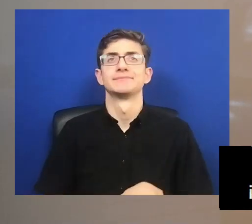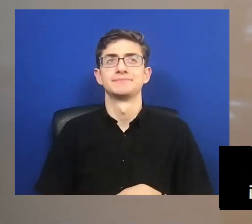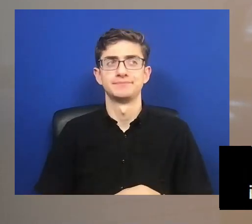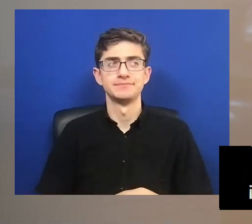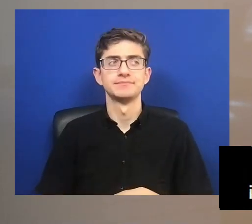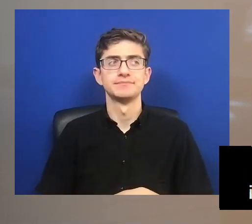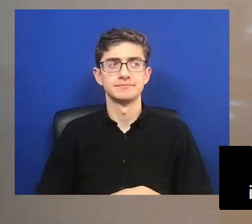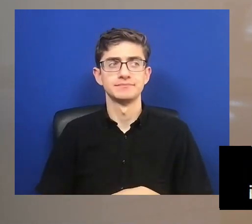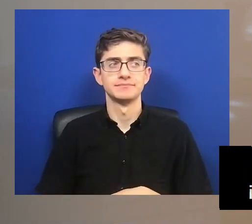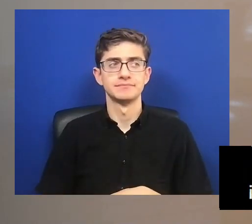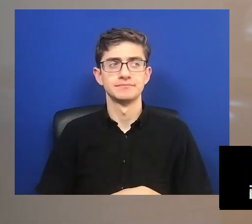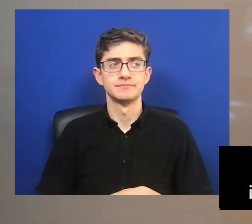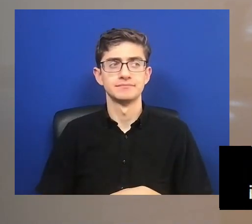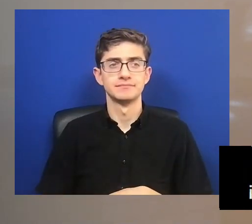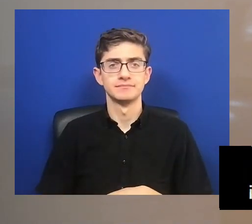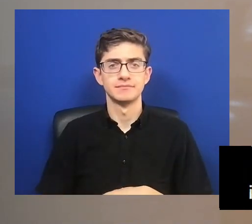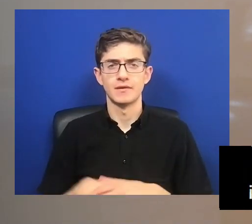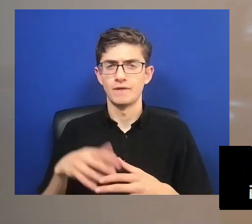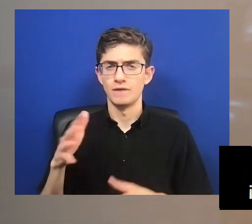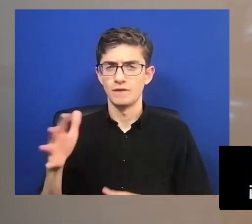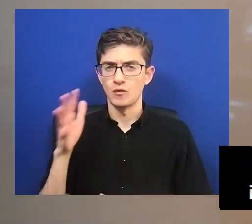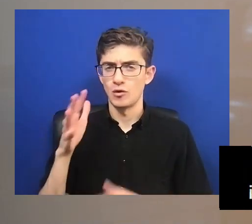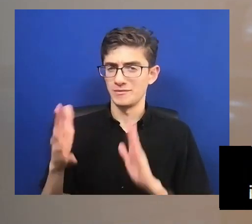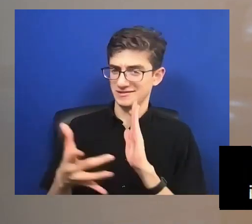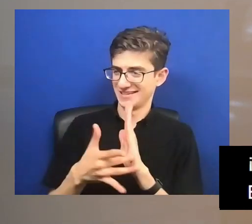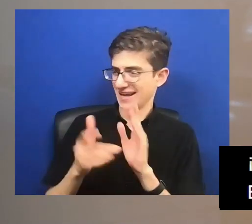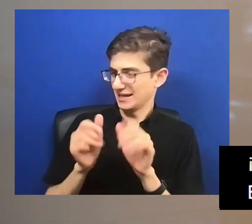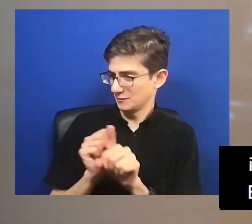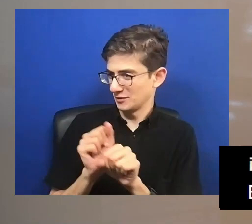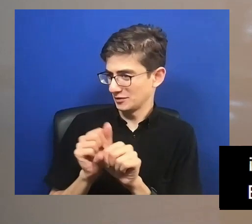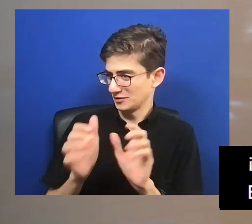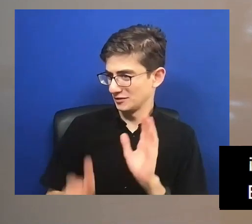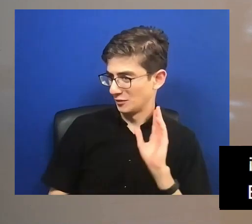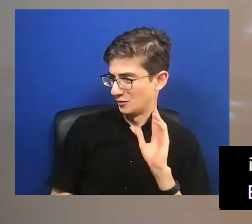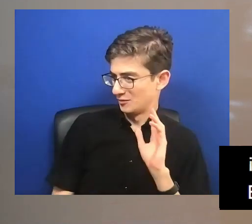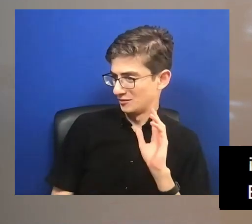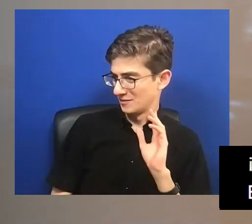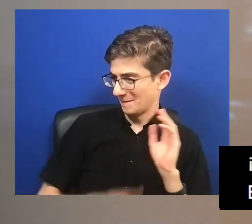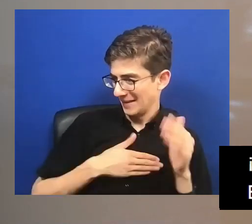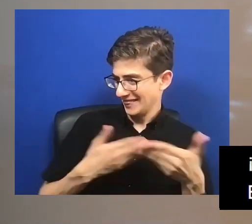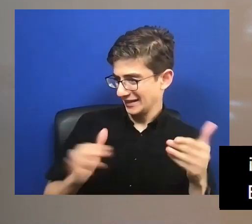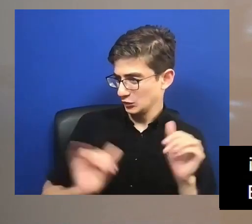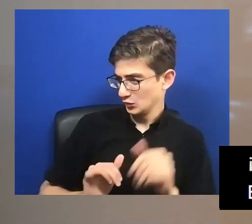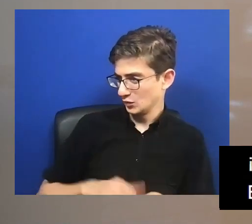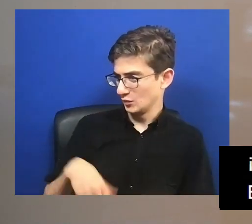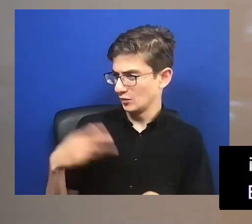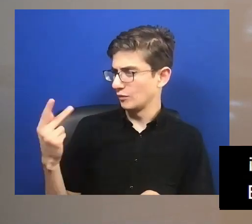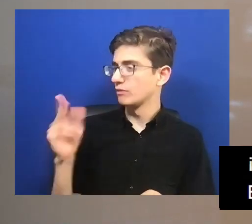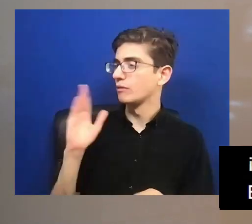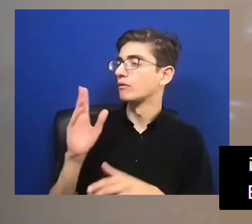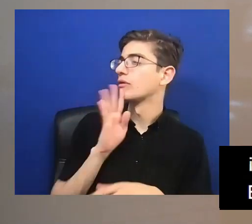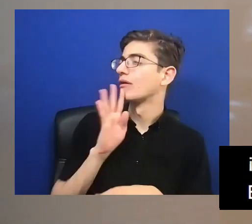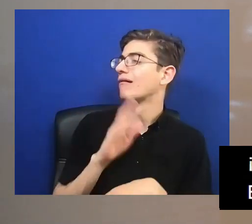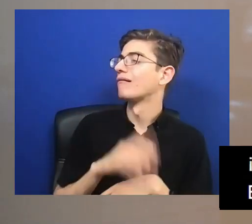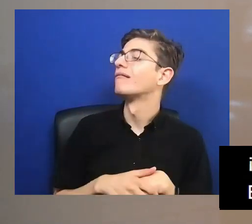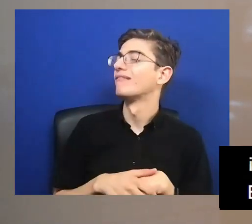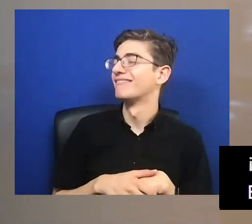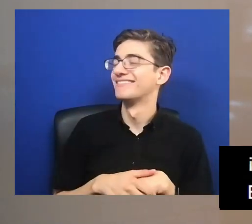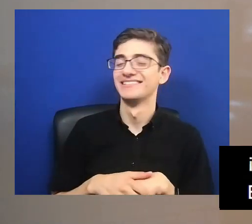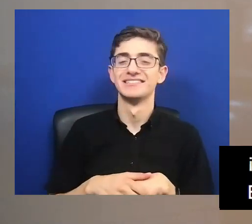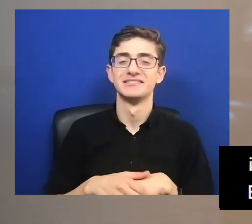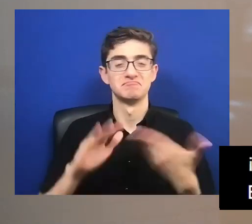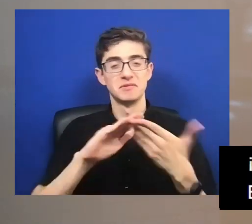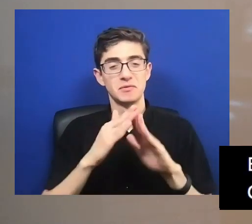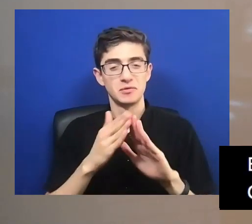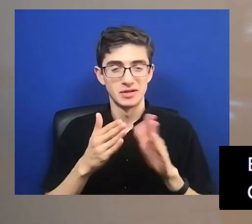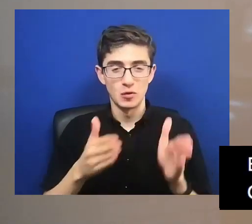Former tech worker. That's my thing. We're going to talk. All right. A community organizer who